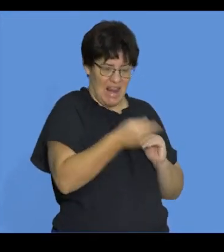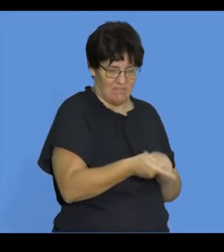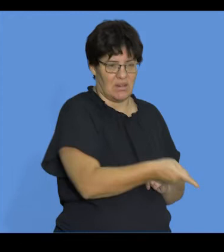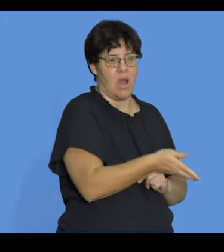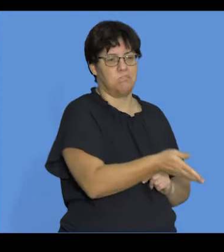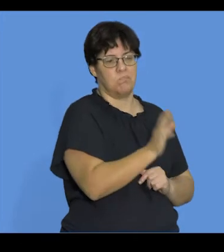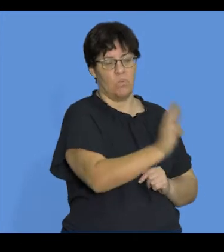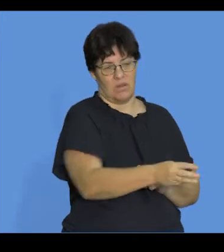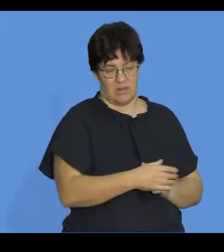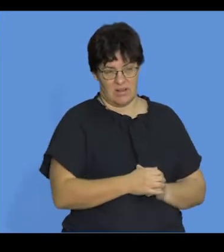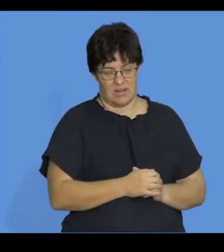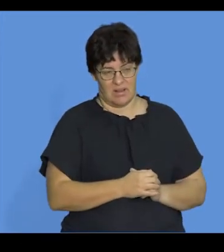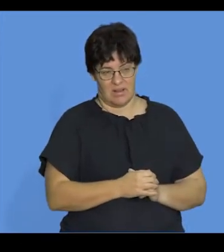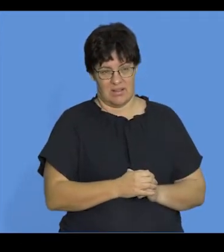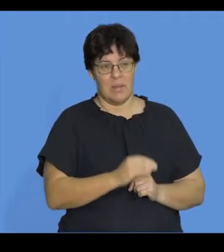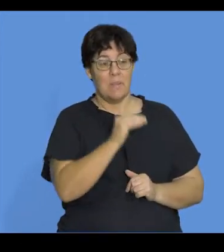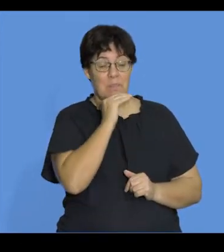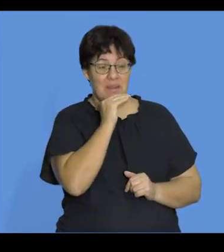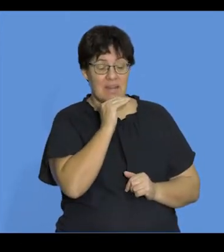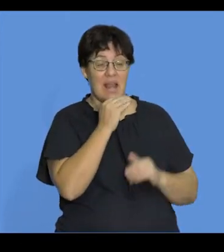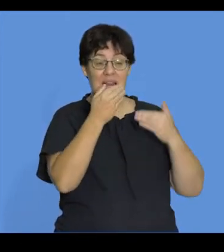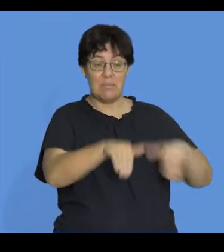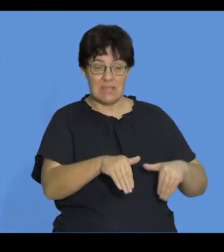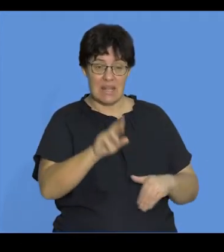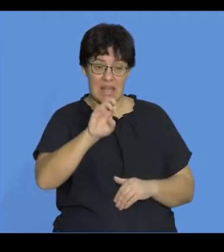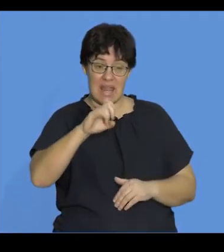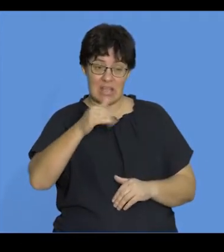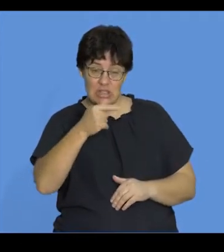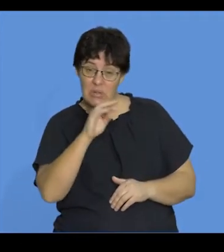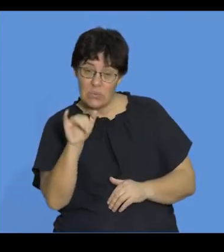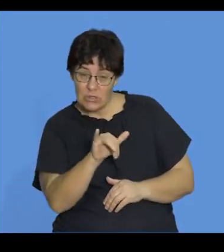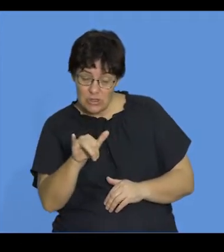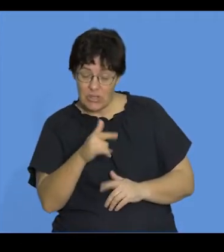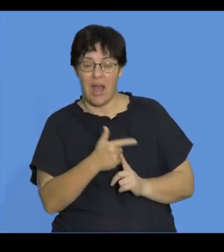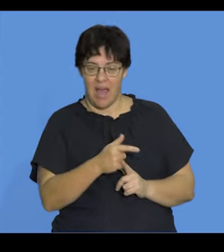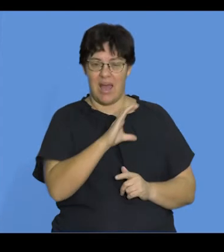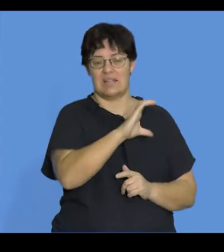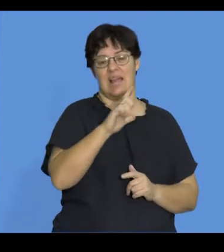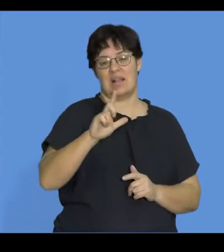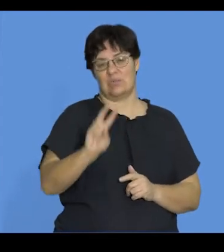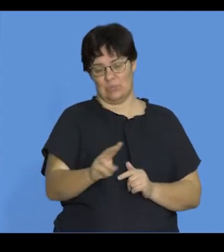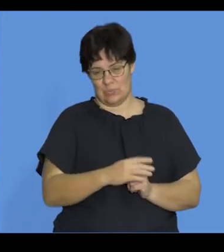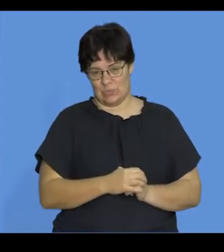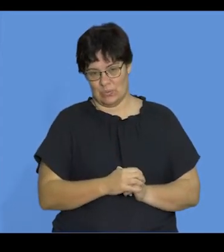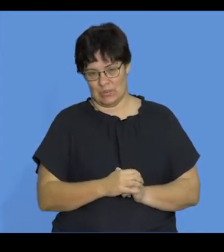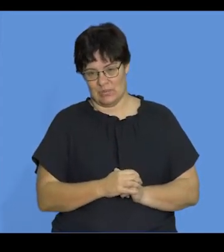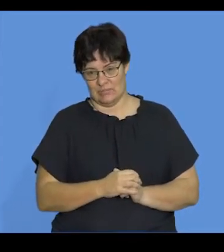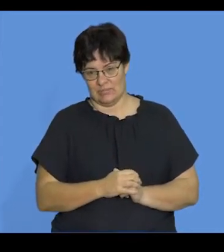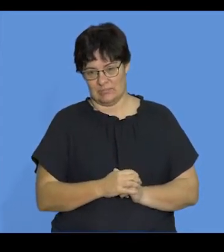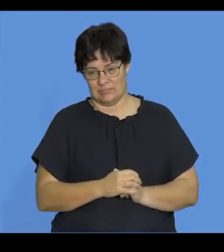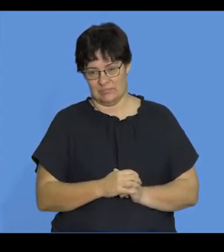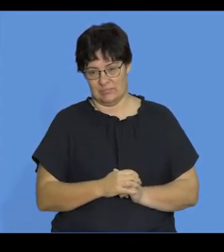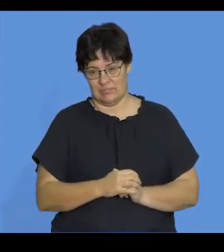So, in other words, we are saying that chlorine is our limiting reagent. So, therefore, we are saying